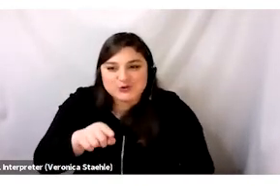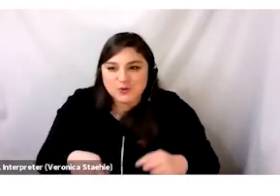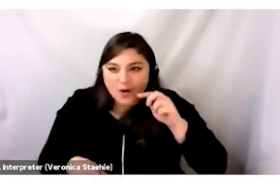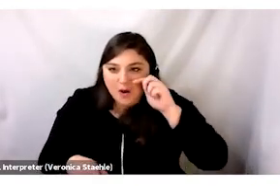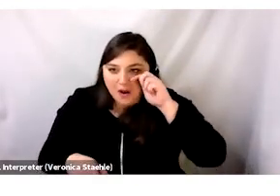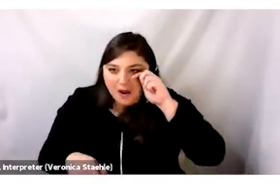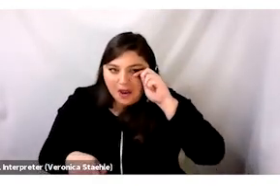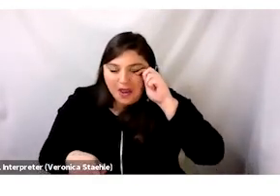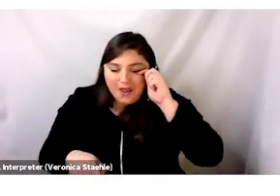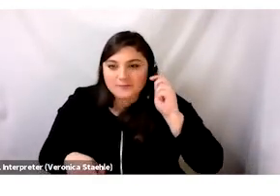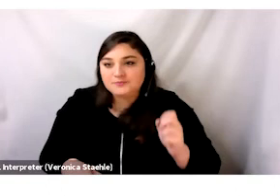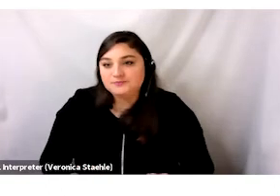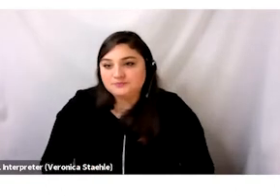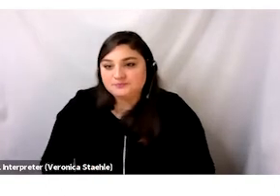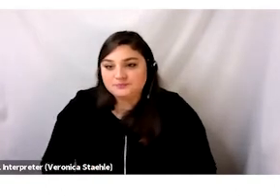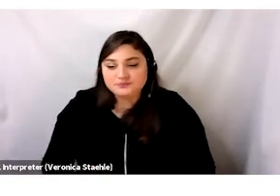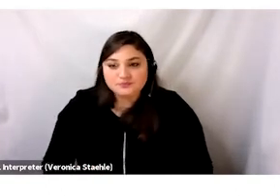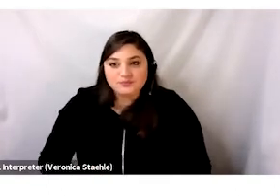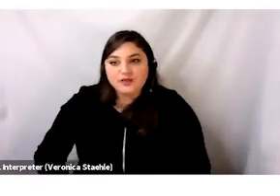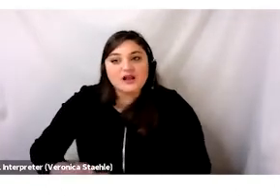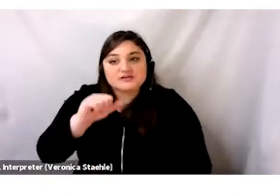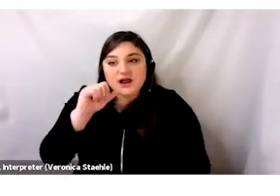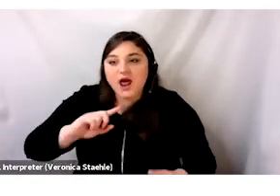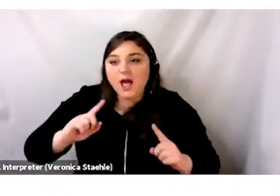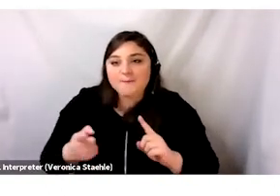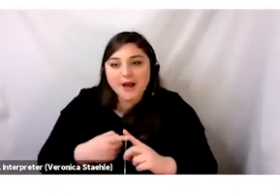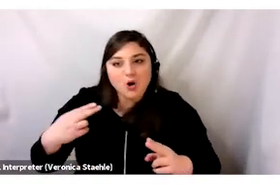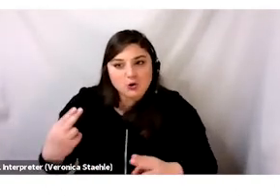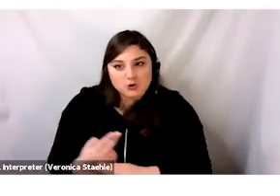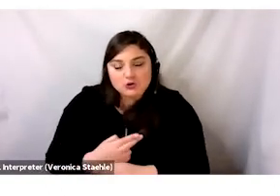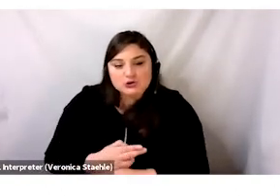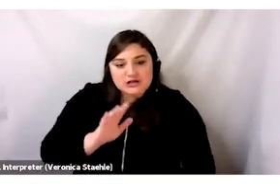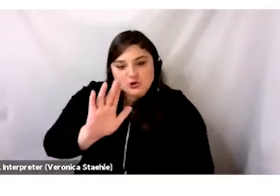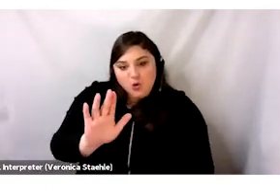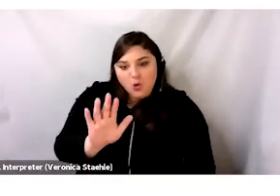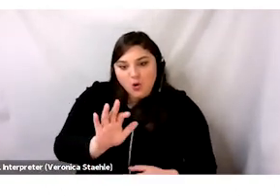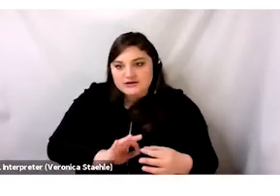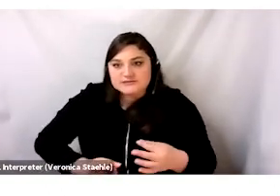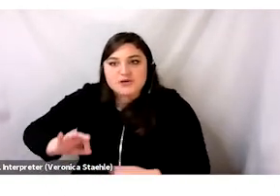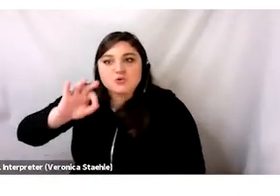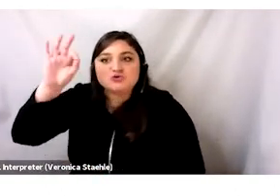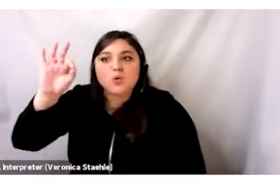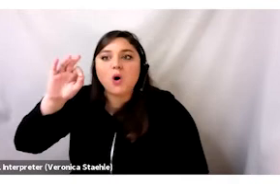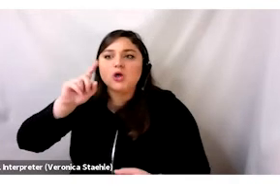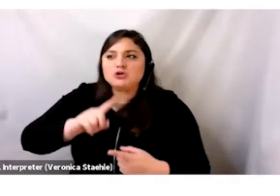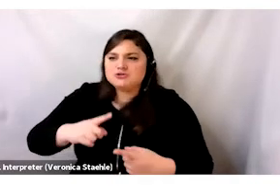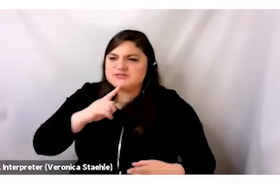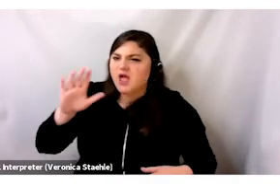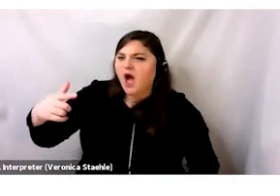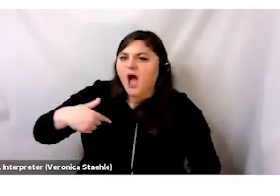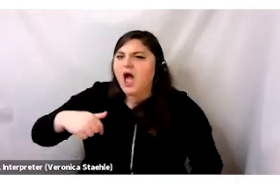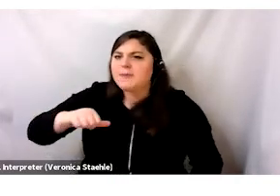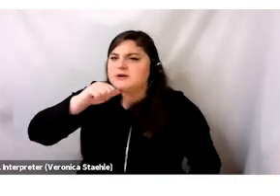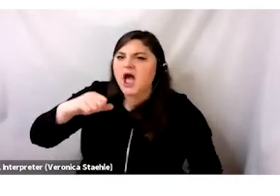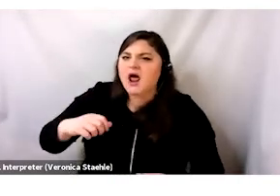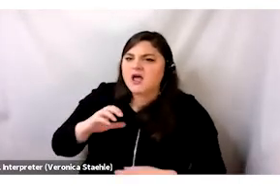and not sort of using your spirituality to spiritually bypass something or to say,